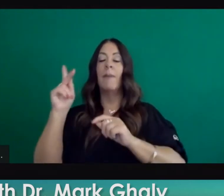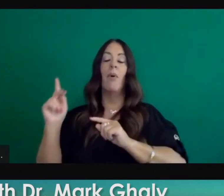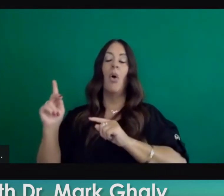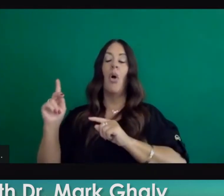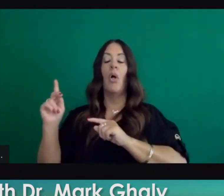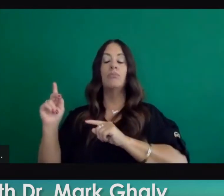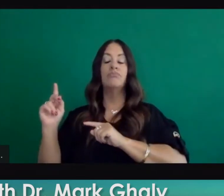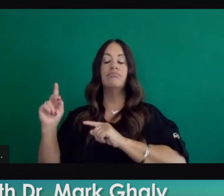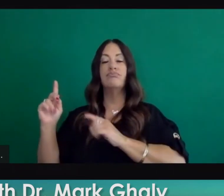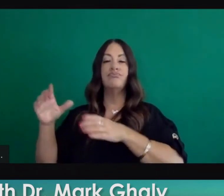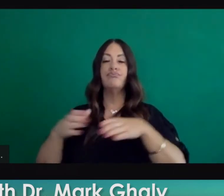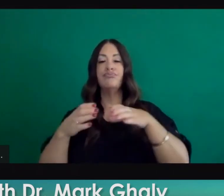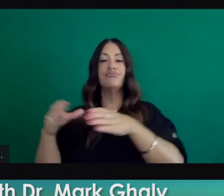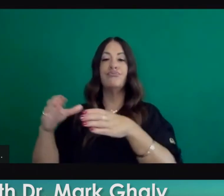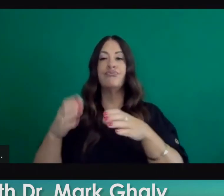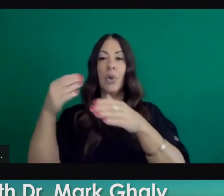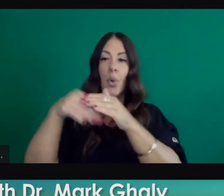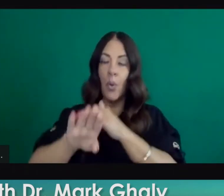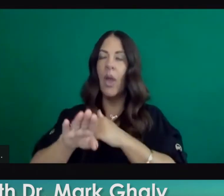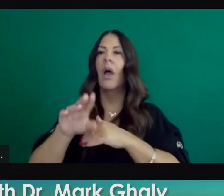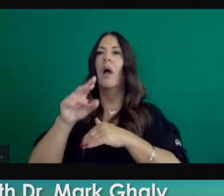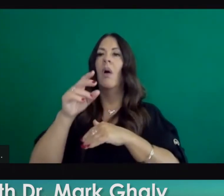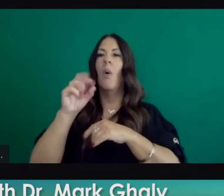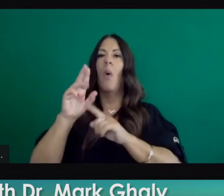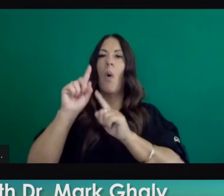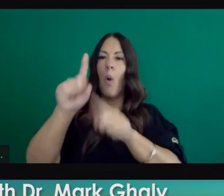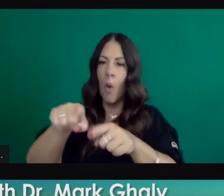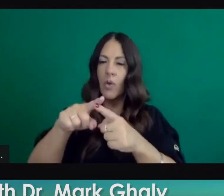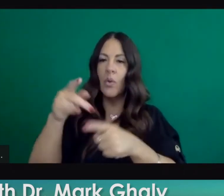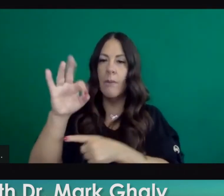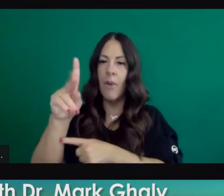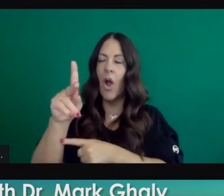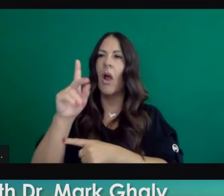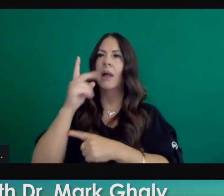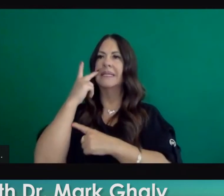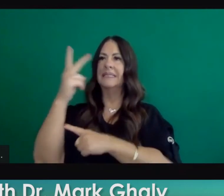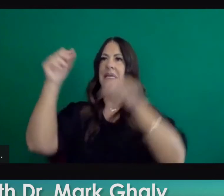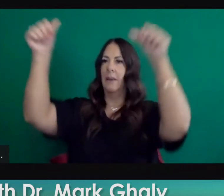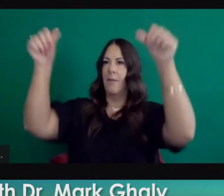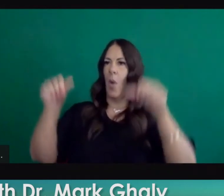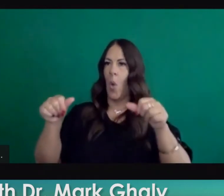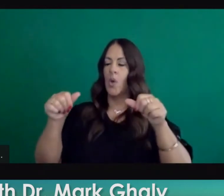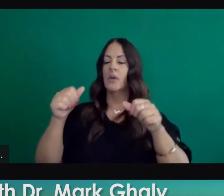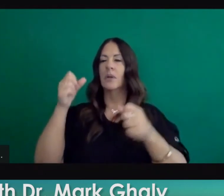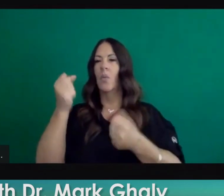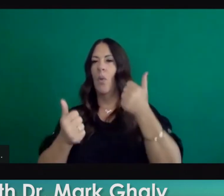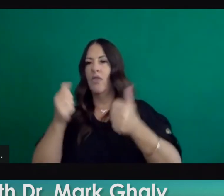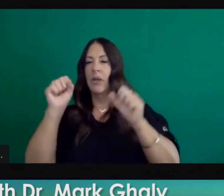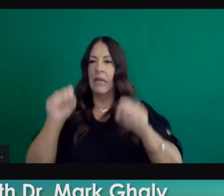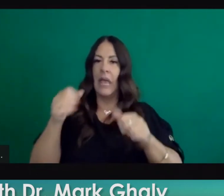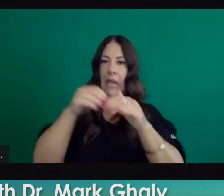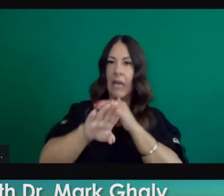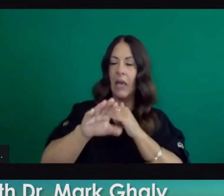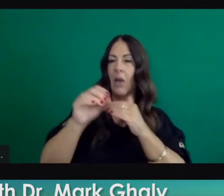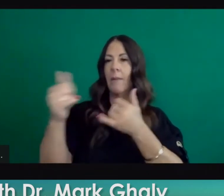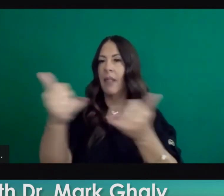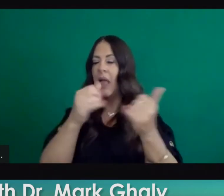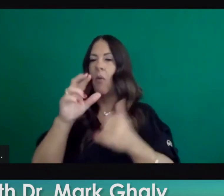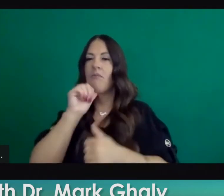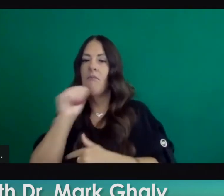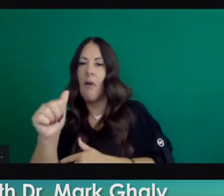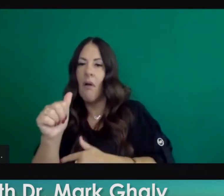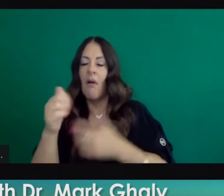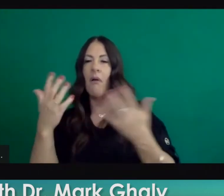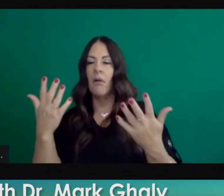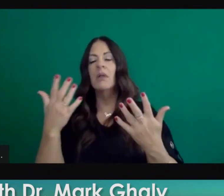to keep a tab on this, that it's variable. So we really are asking our local partners to post this, and that all of us, as we